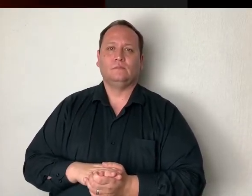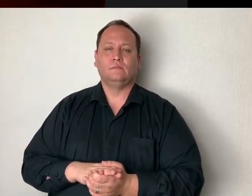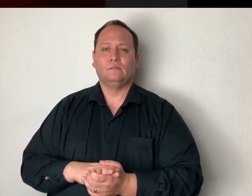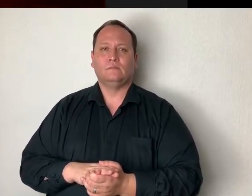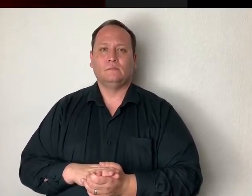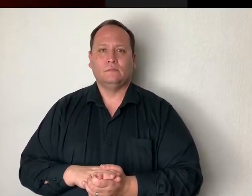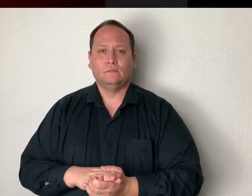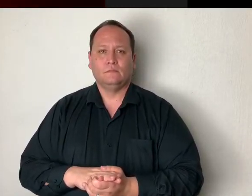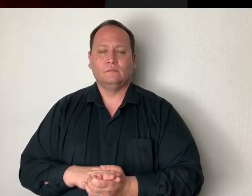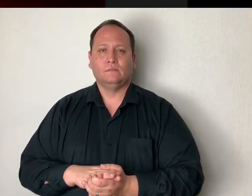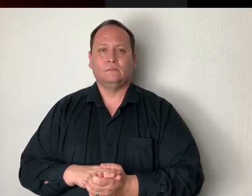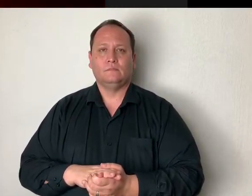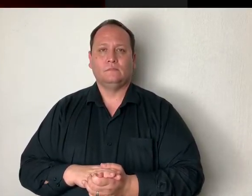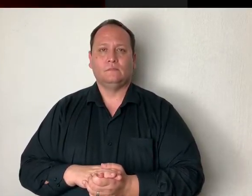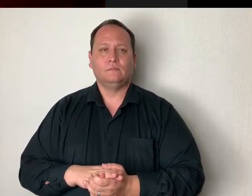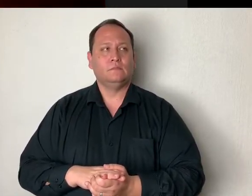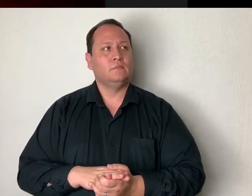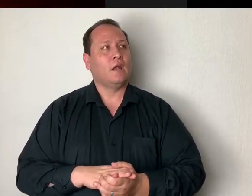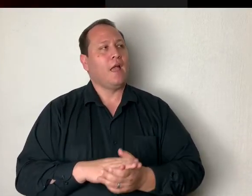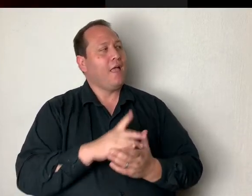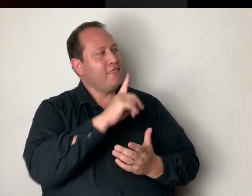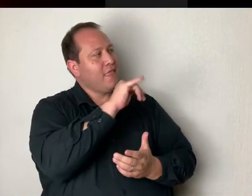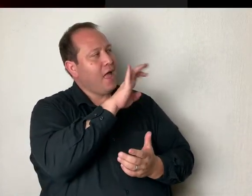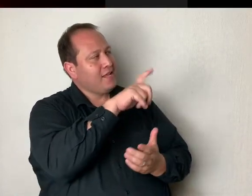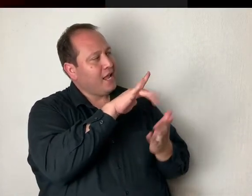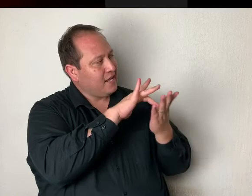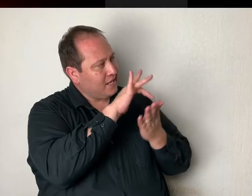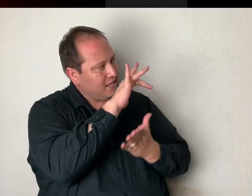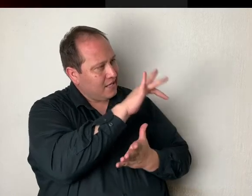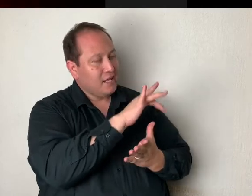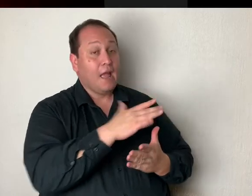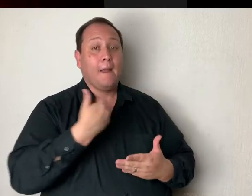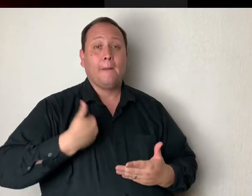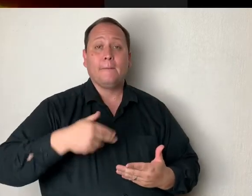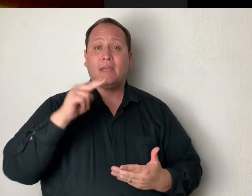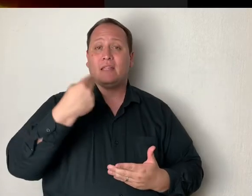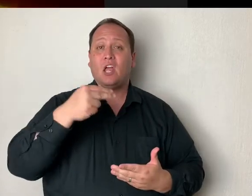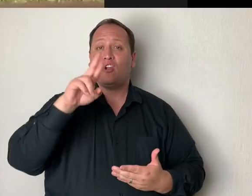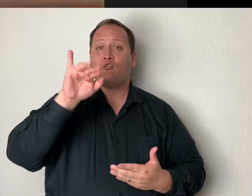Thank you, Daniel. Again, my name is Robert